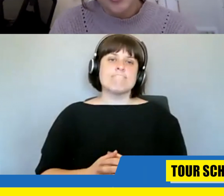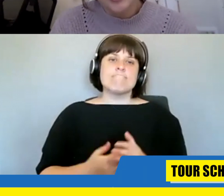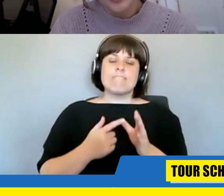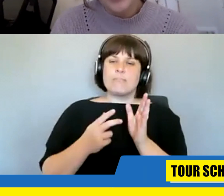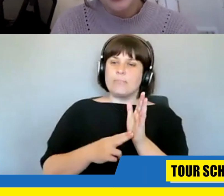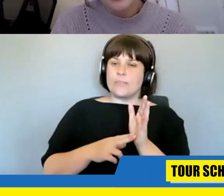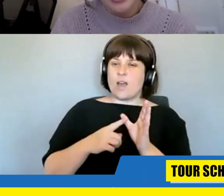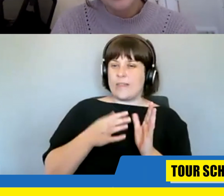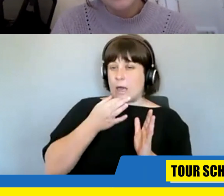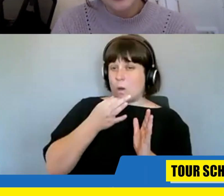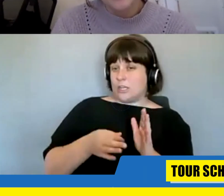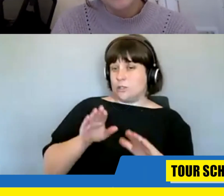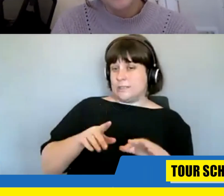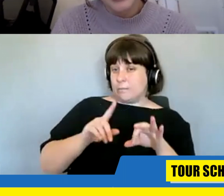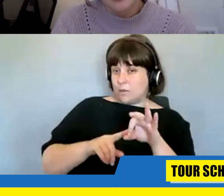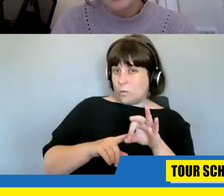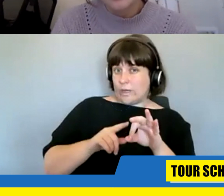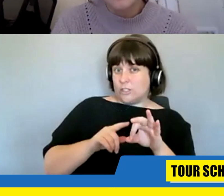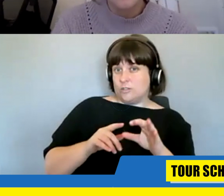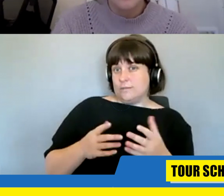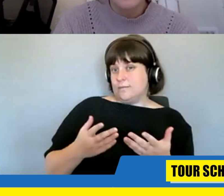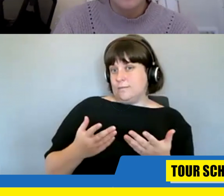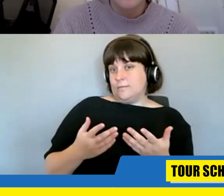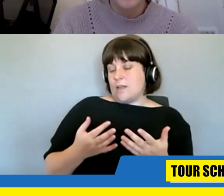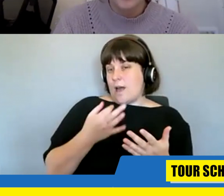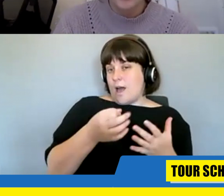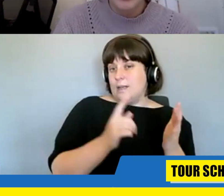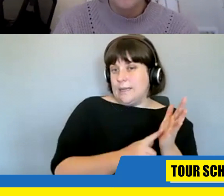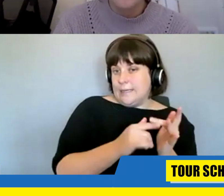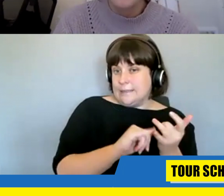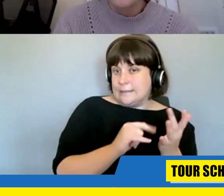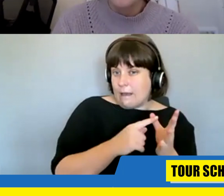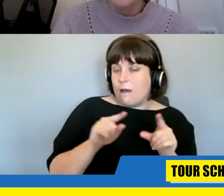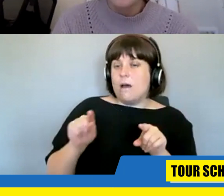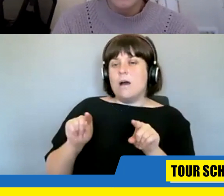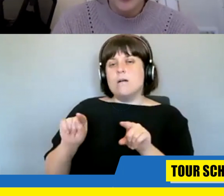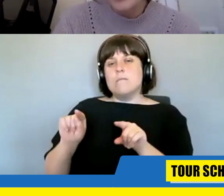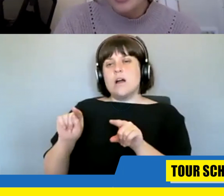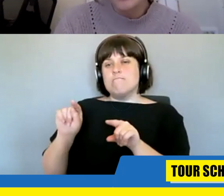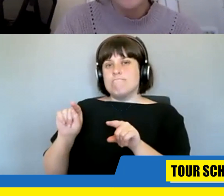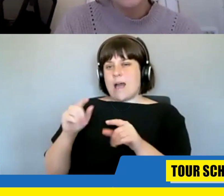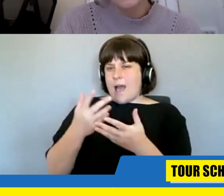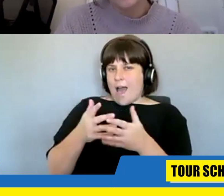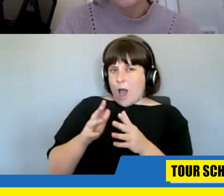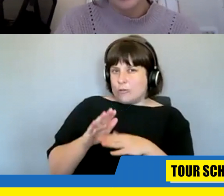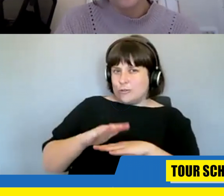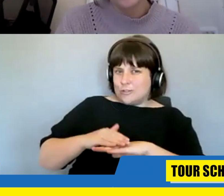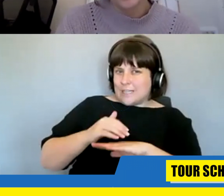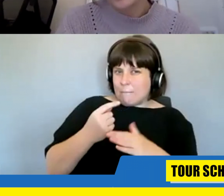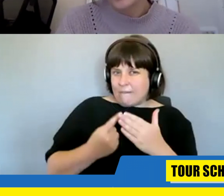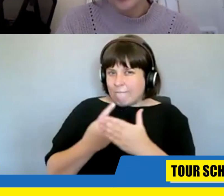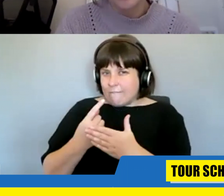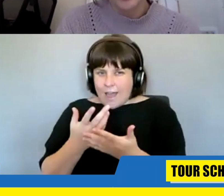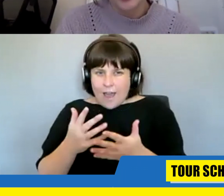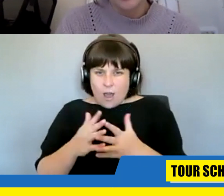Lisa earlier about how does St Arnaud's Arts Council program events at the moment? How do you make decisions about what